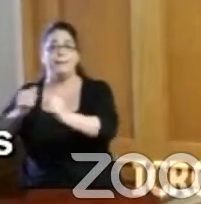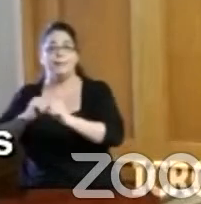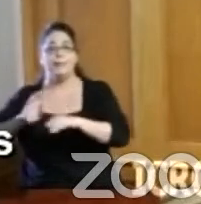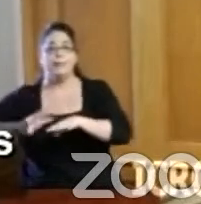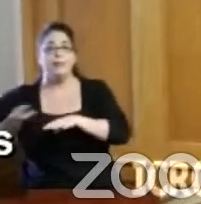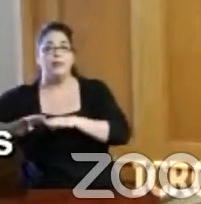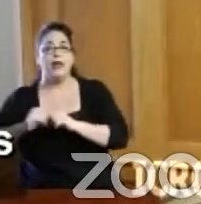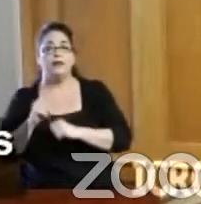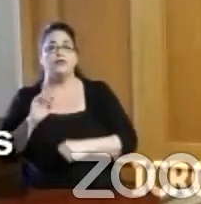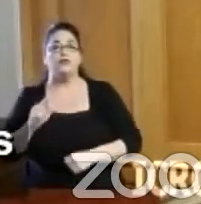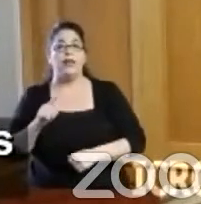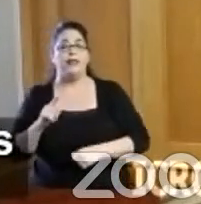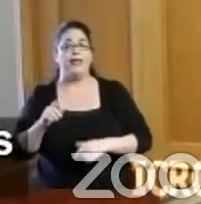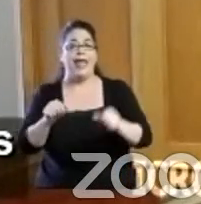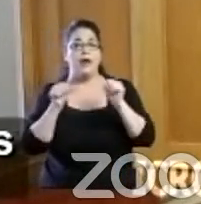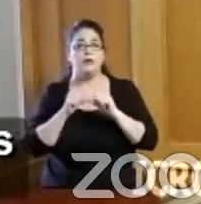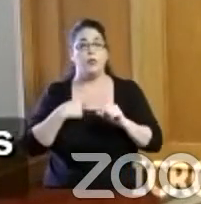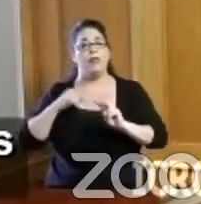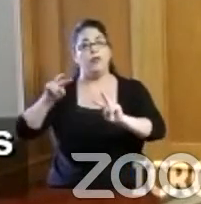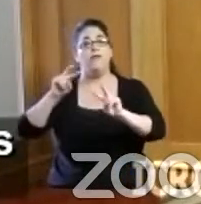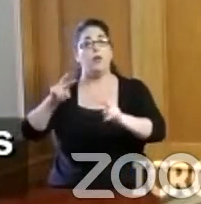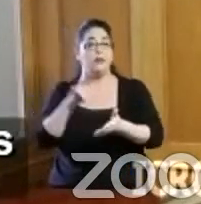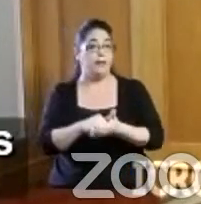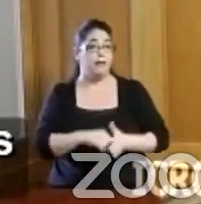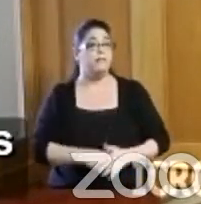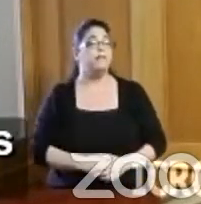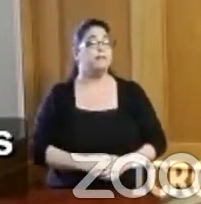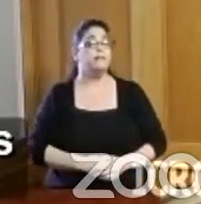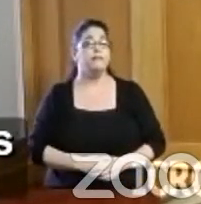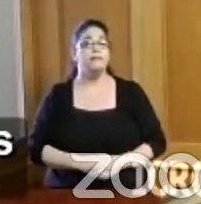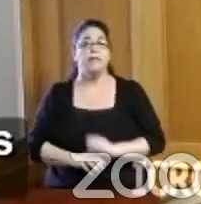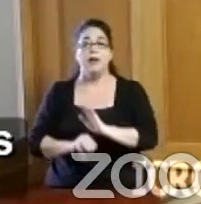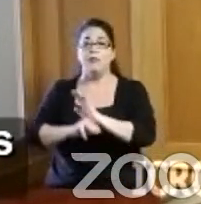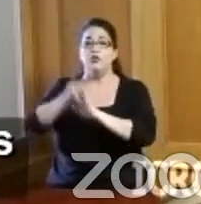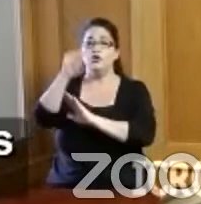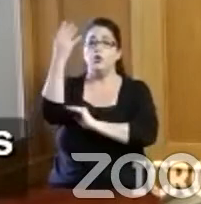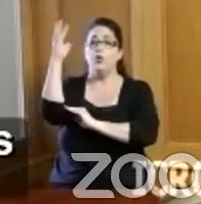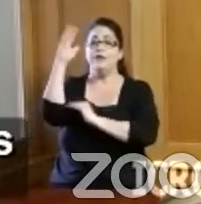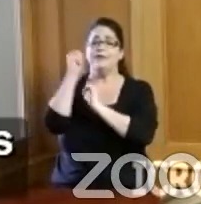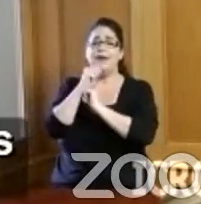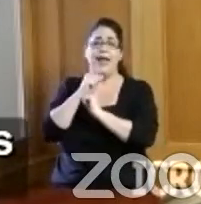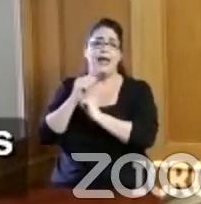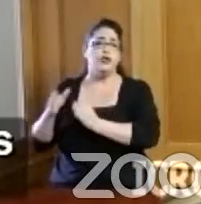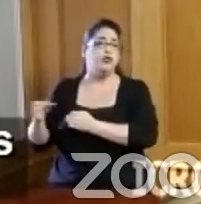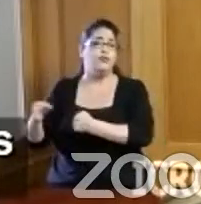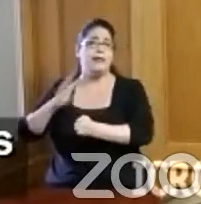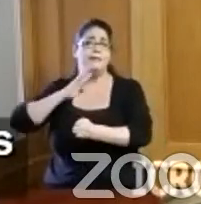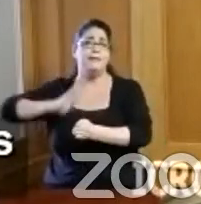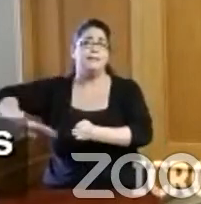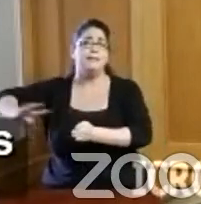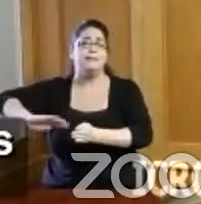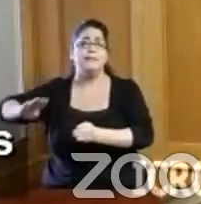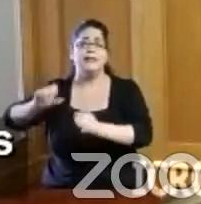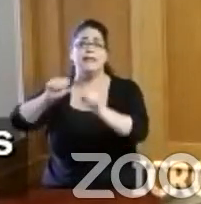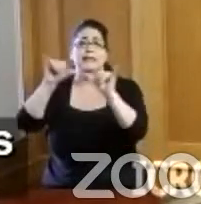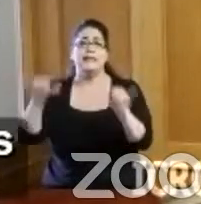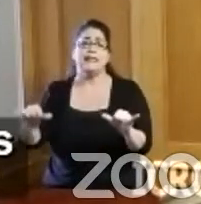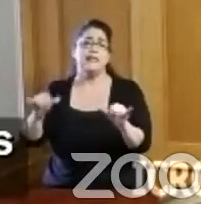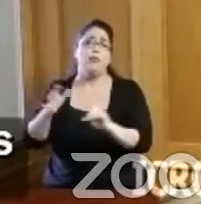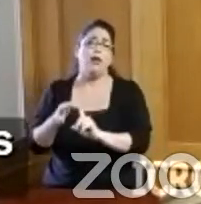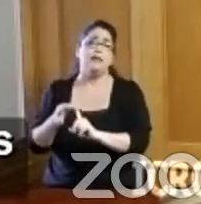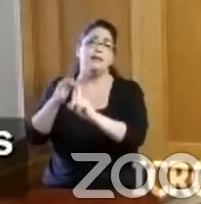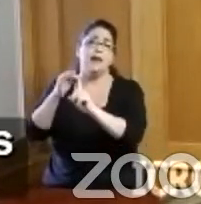trail areas. We look forward to that. Mature woods and stream systems on this exceptional area are